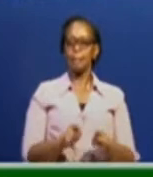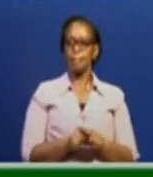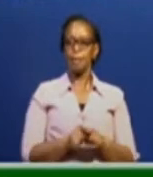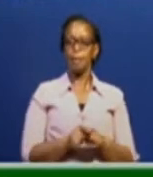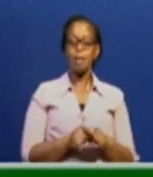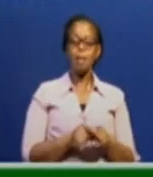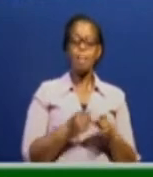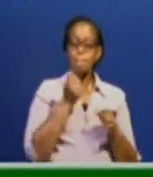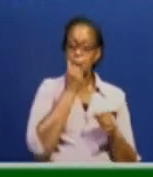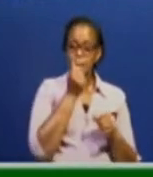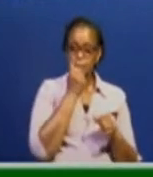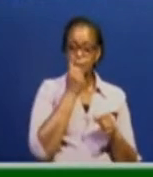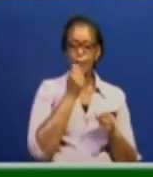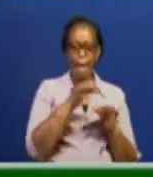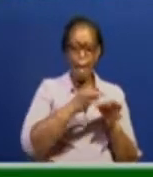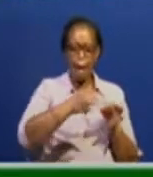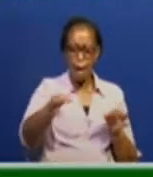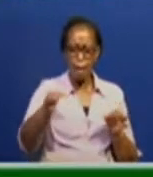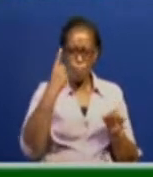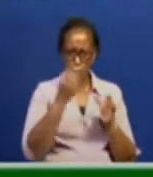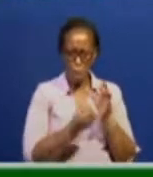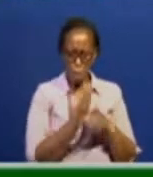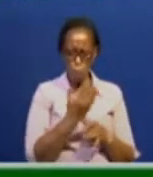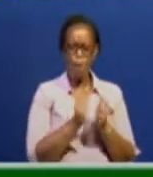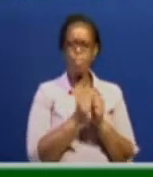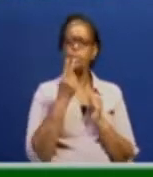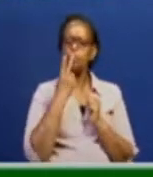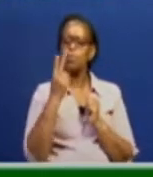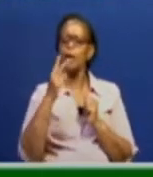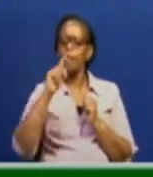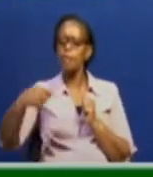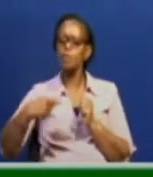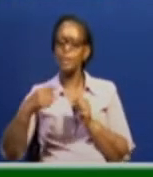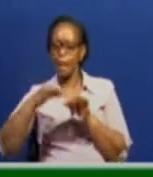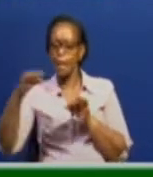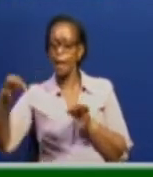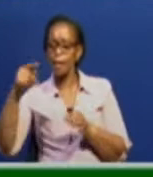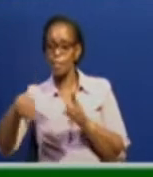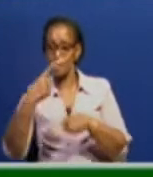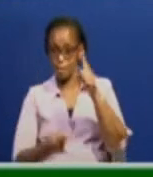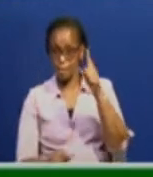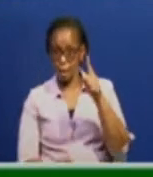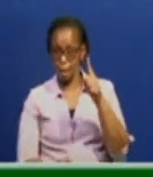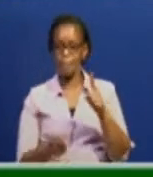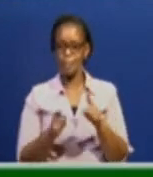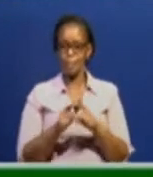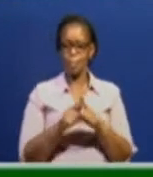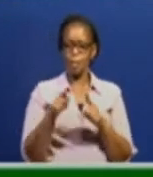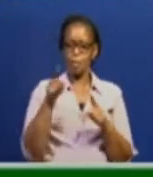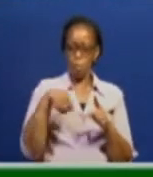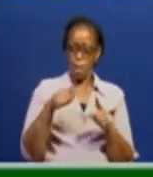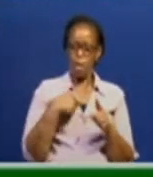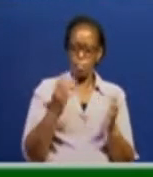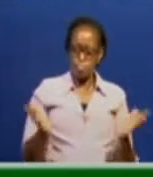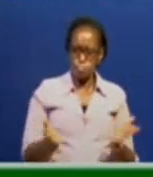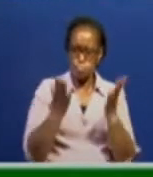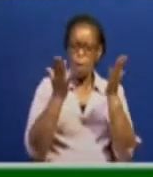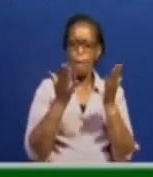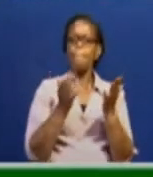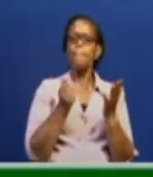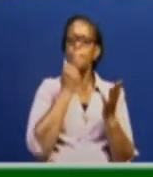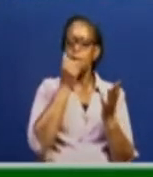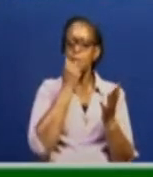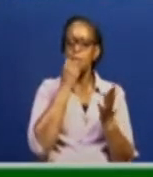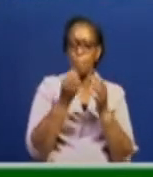under production by an extra 200,000 acres this year, and enhanced maize production by